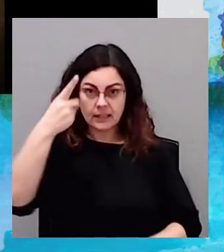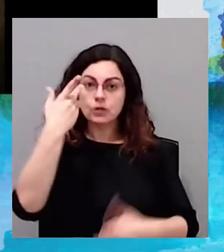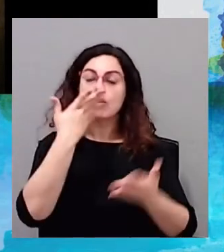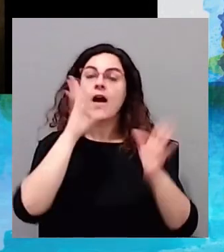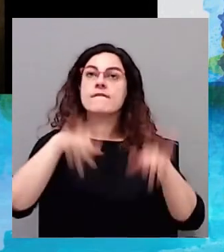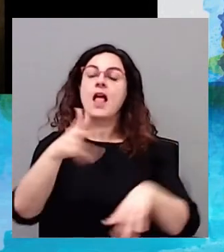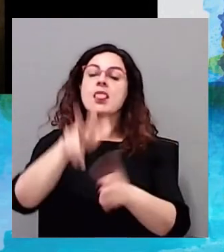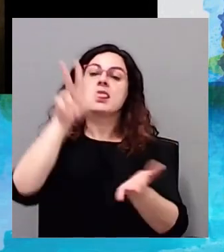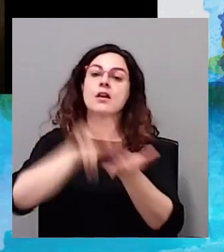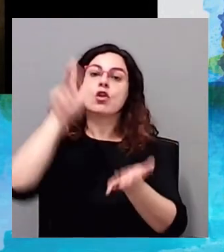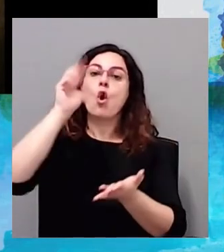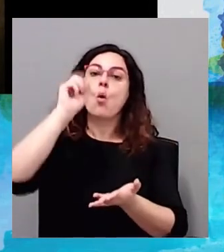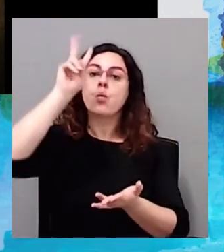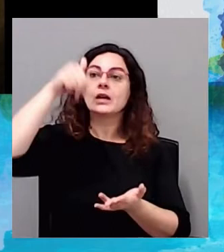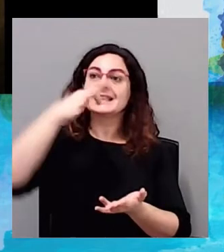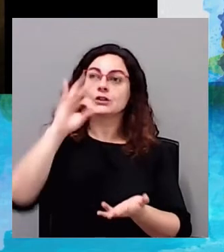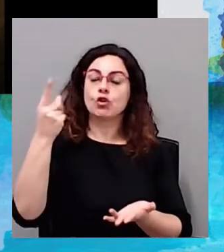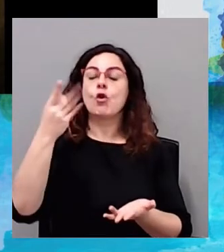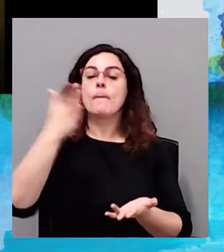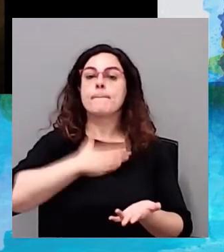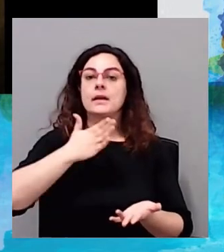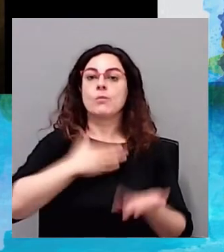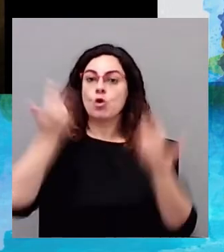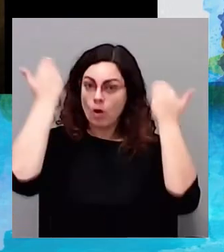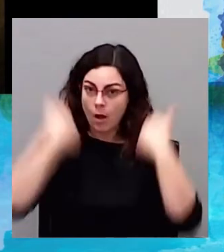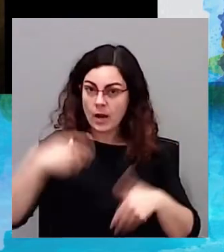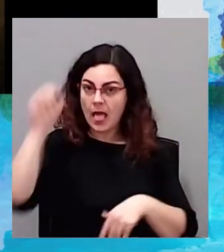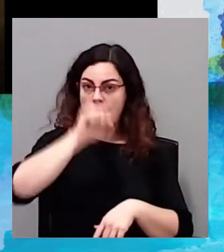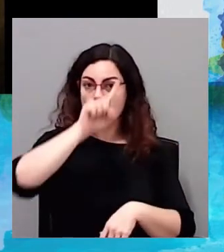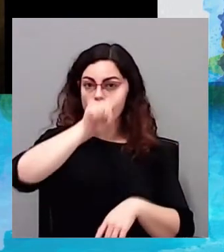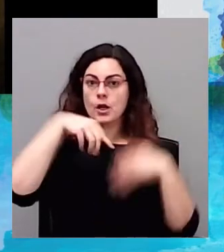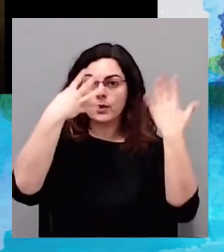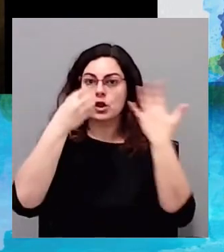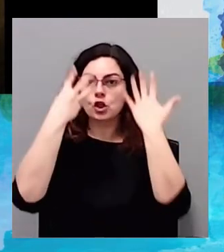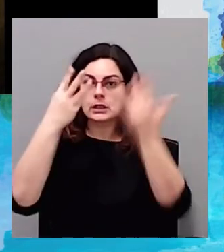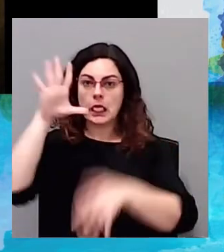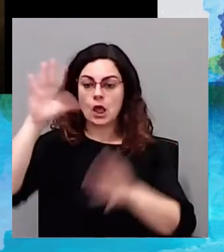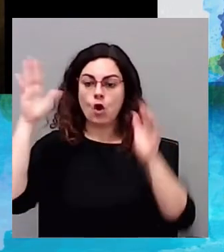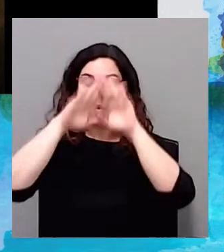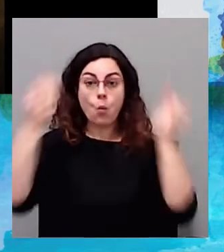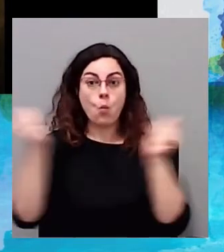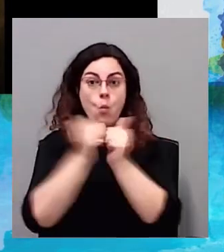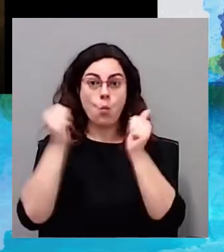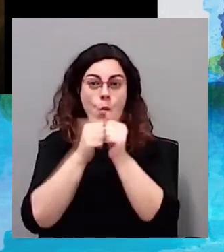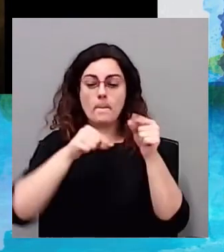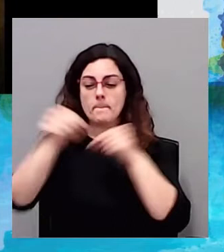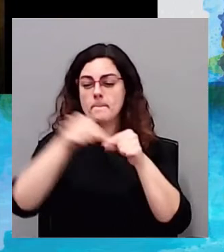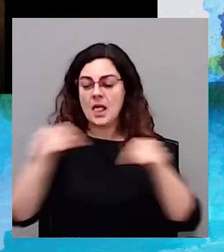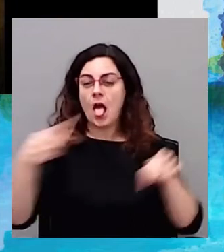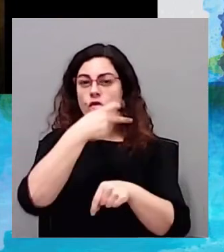And this was declared World Heritage in 1985. The Altamira